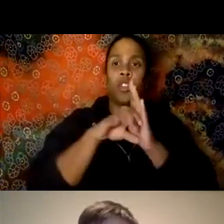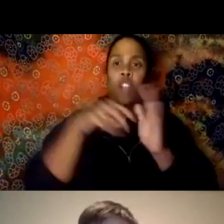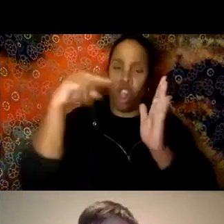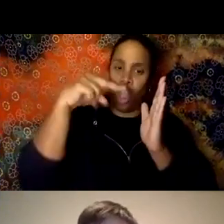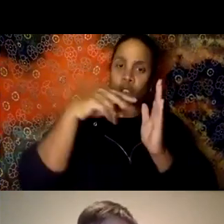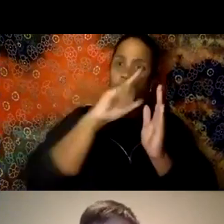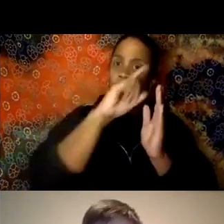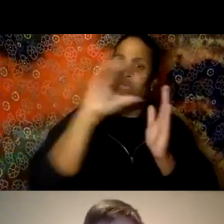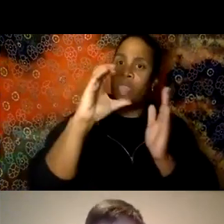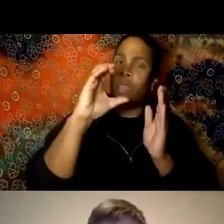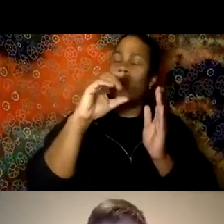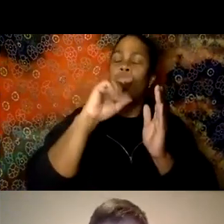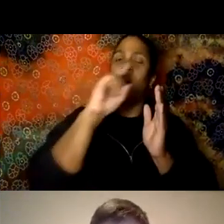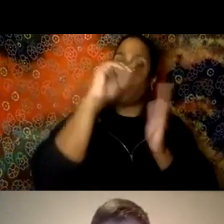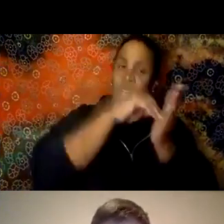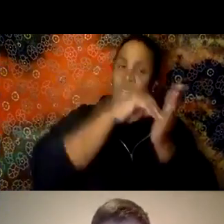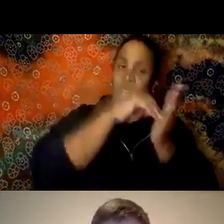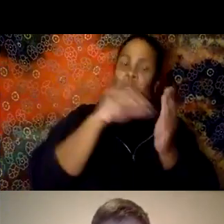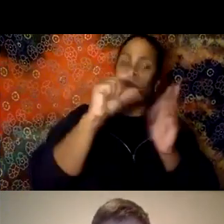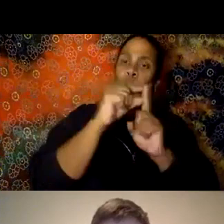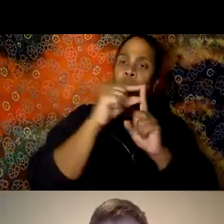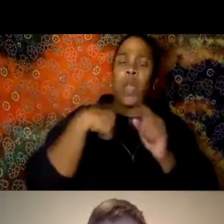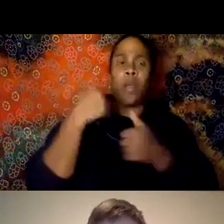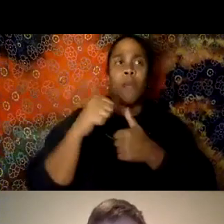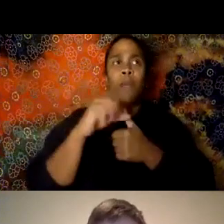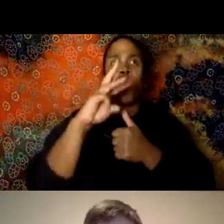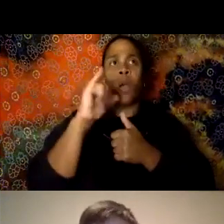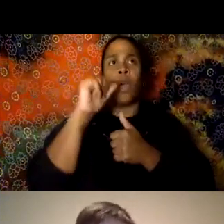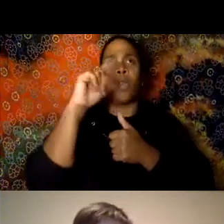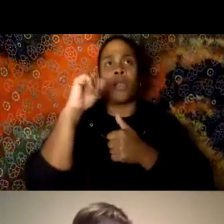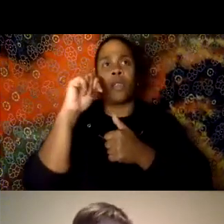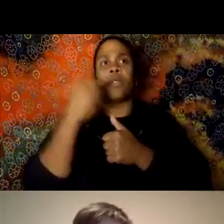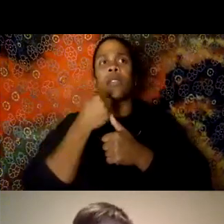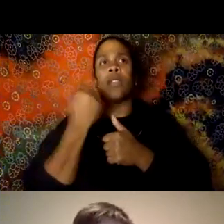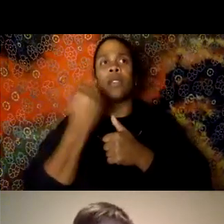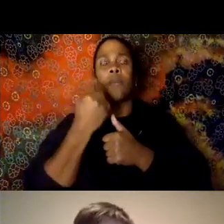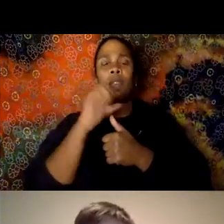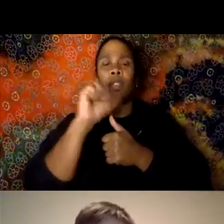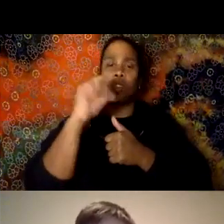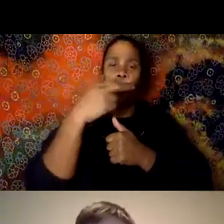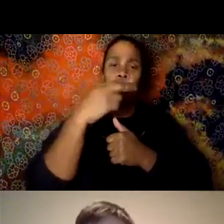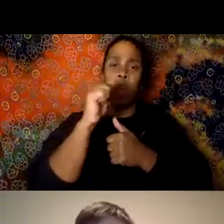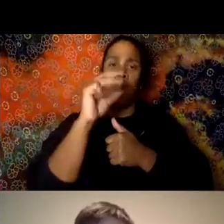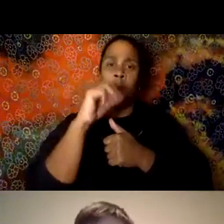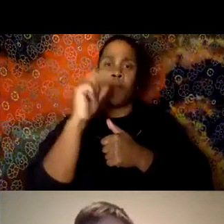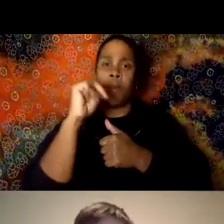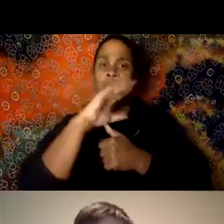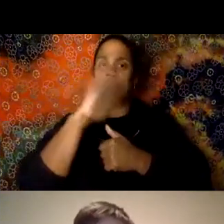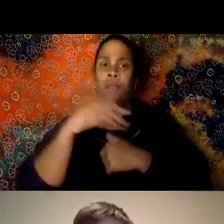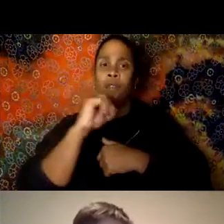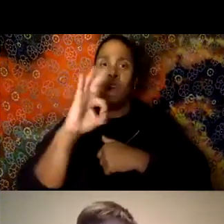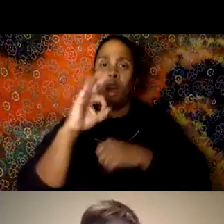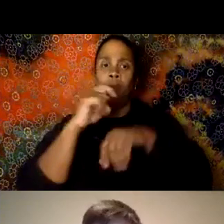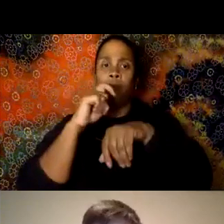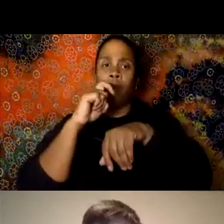then I remembered something Wyatt said when he said, the shamans are never off the clock, right? Like you kind of just,